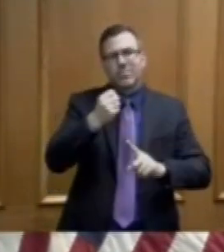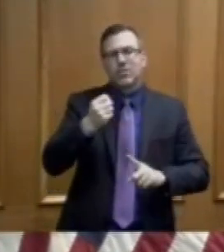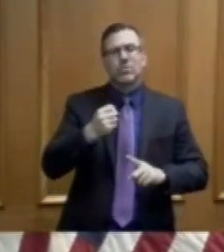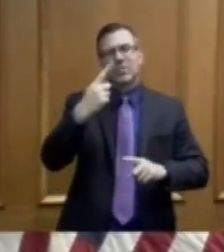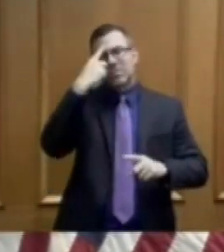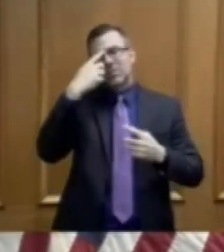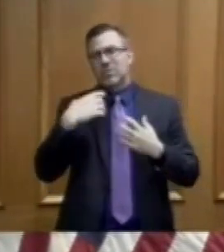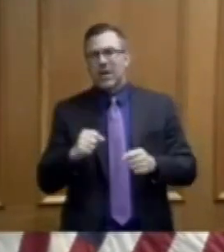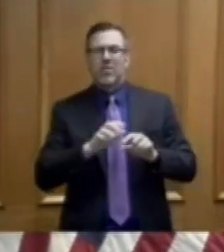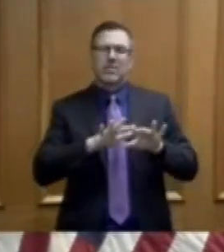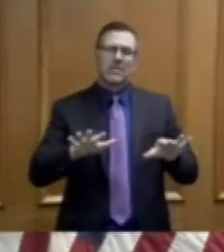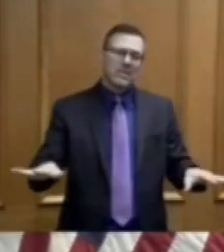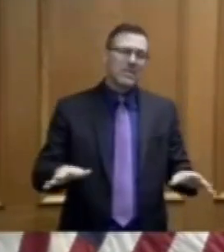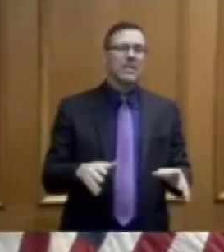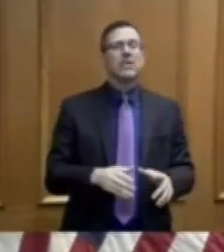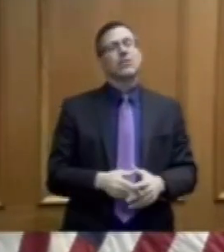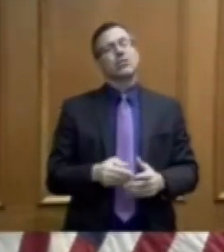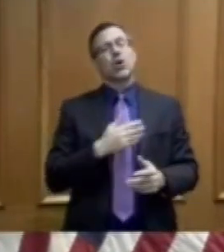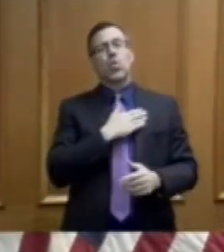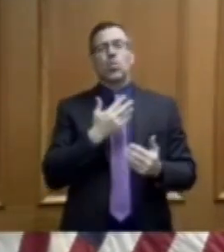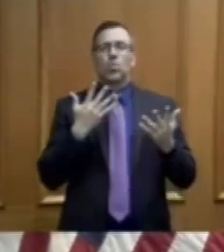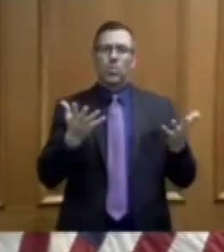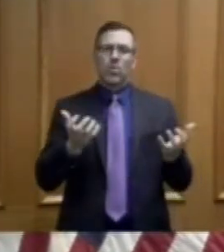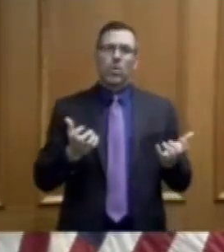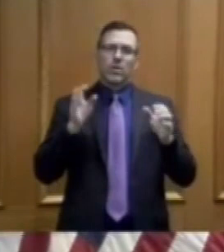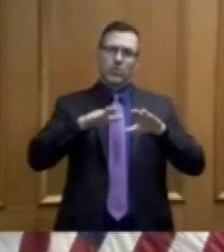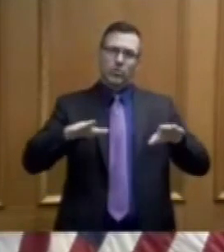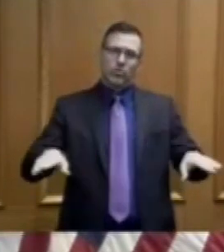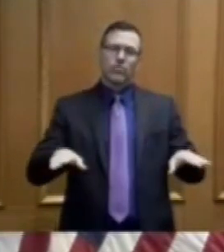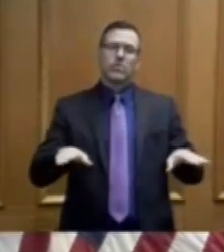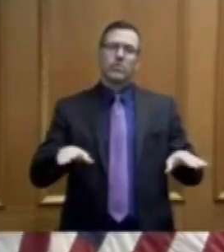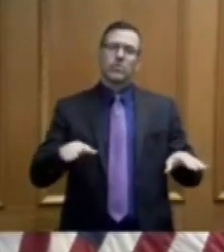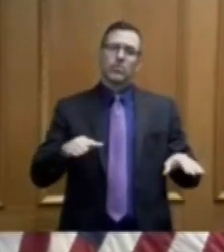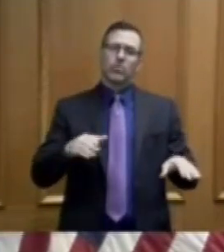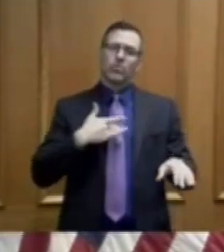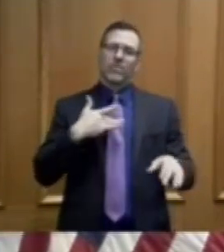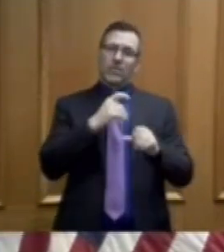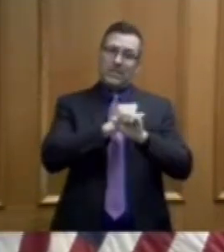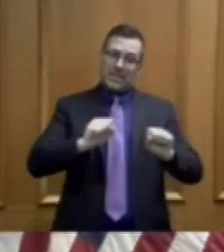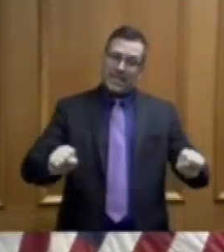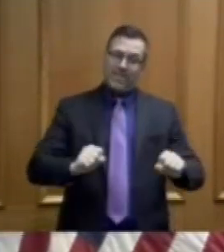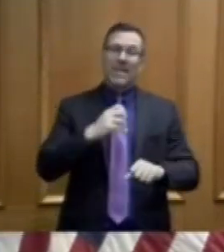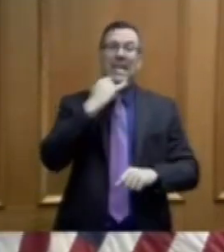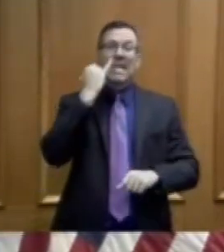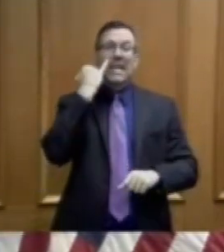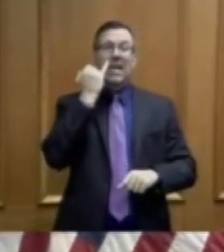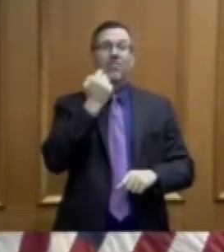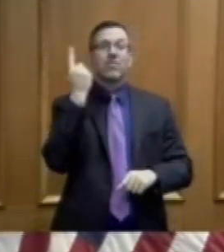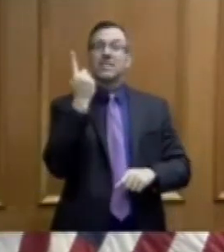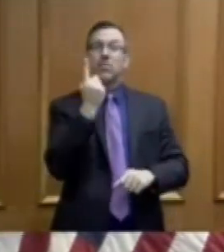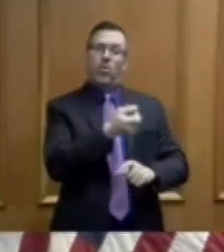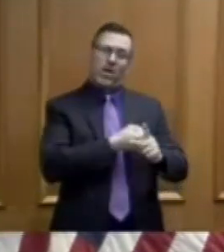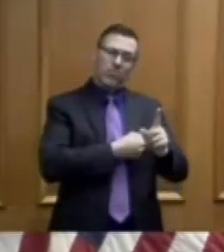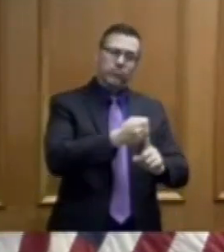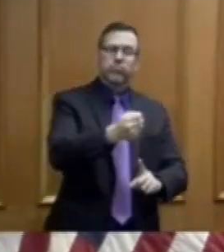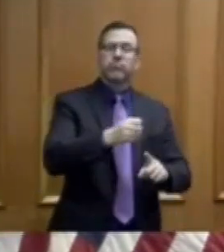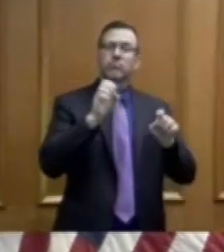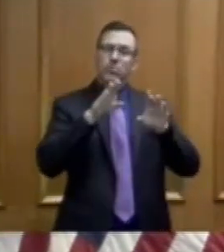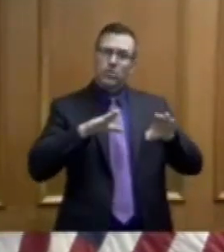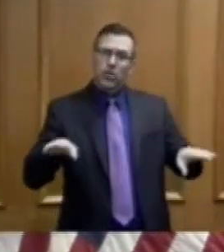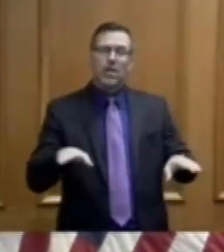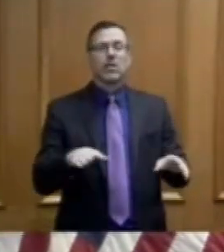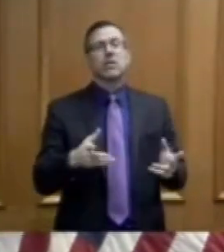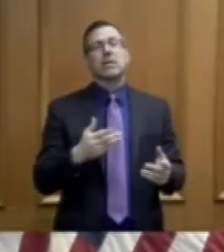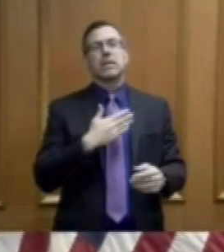and that children are safe and protected. And where there's any breach of that, that we are certain to report it in our